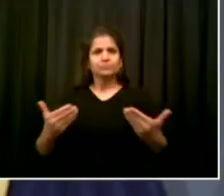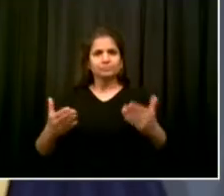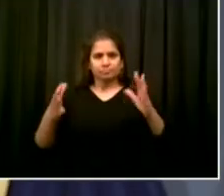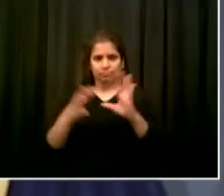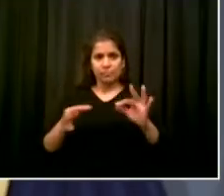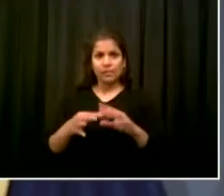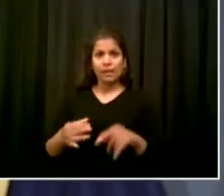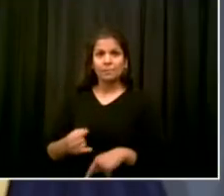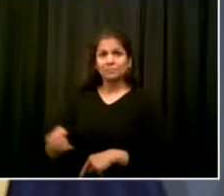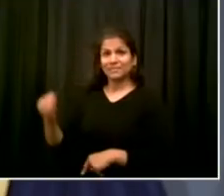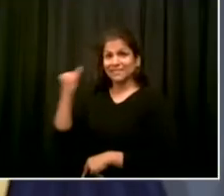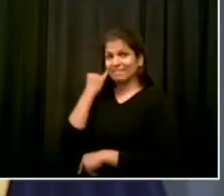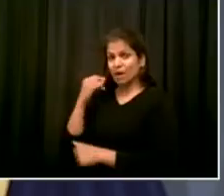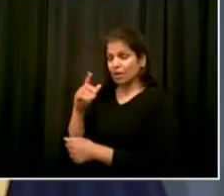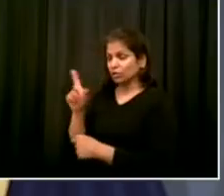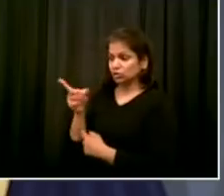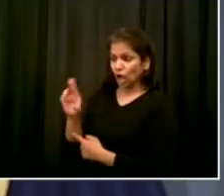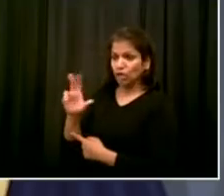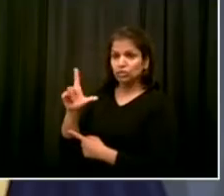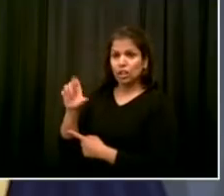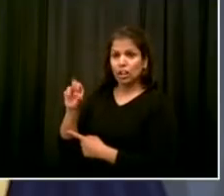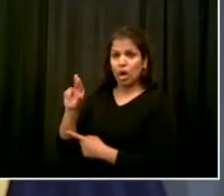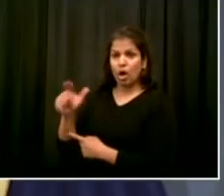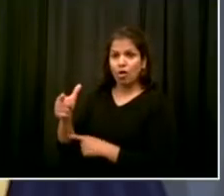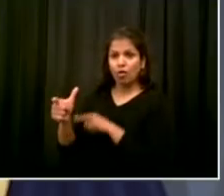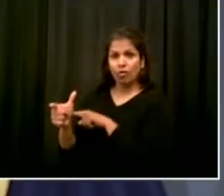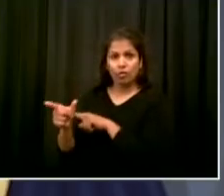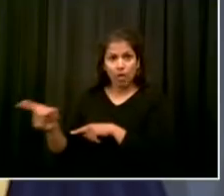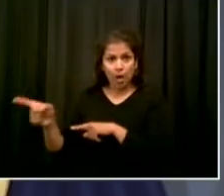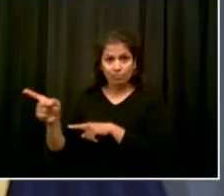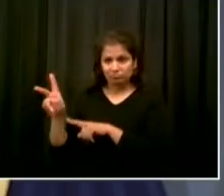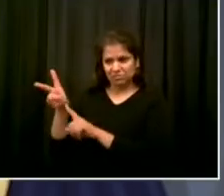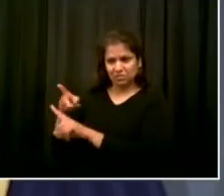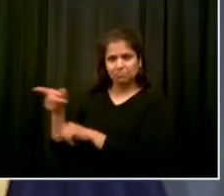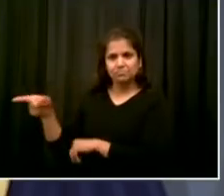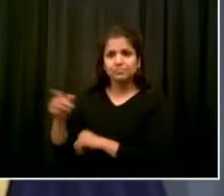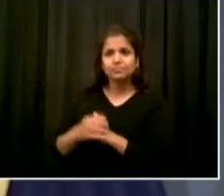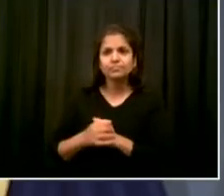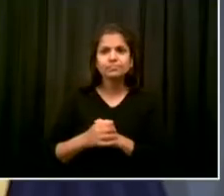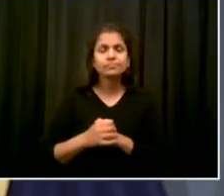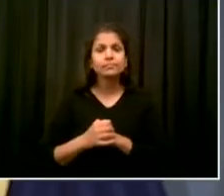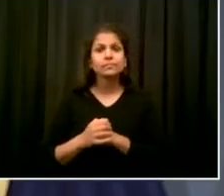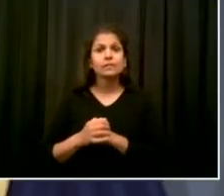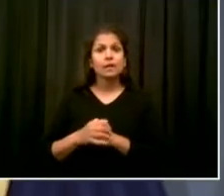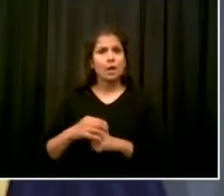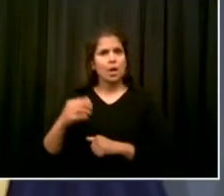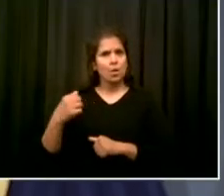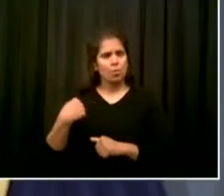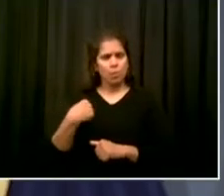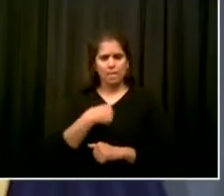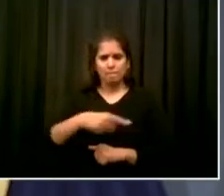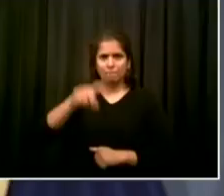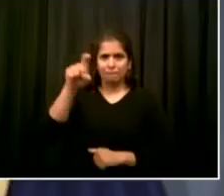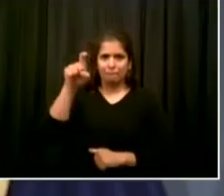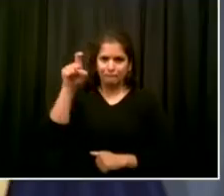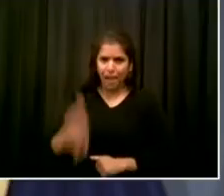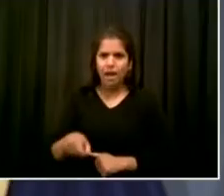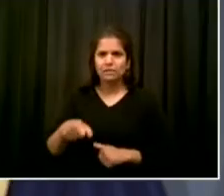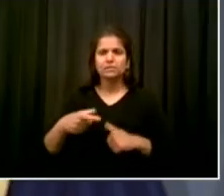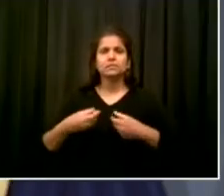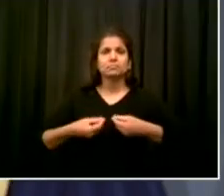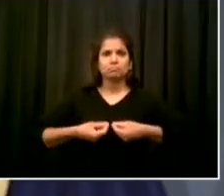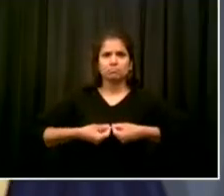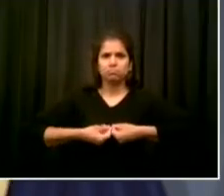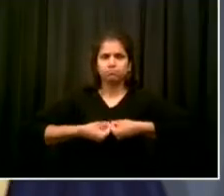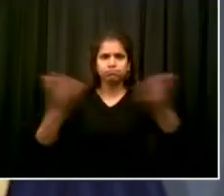But we absolutely have to provide more affordable health care to people of Queens.